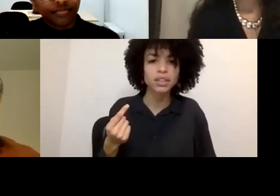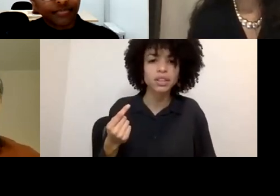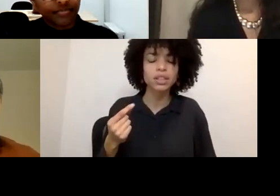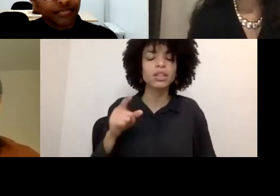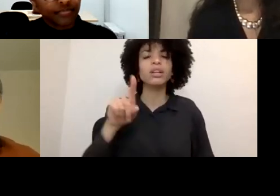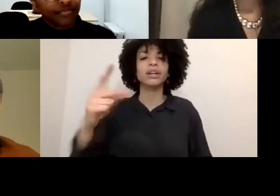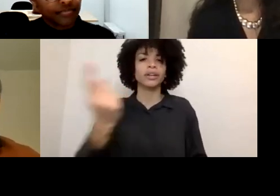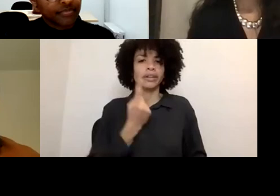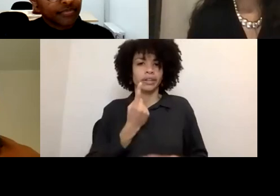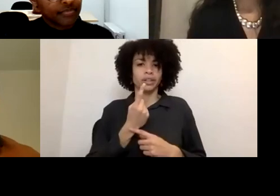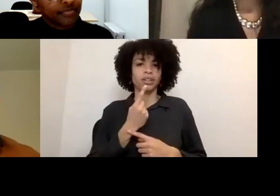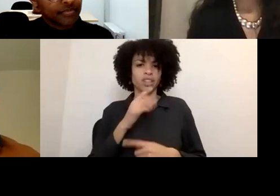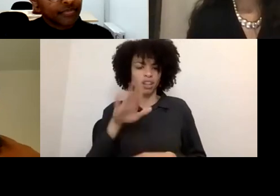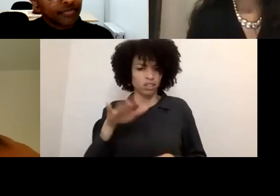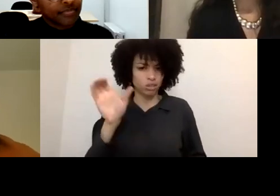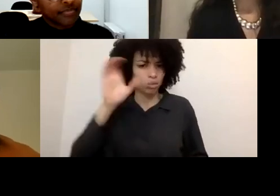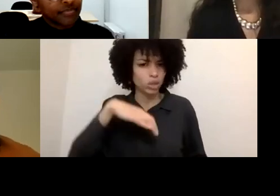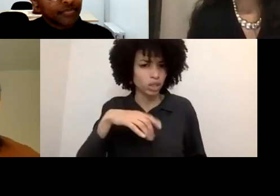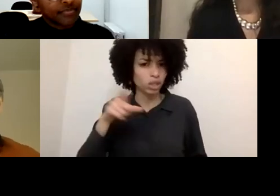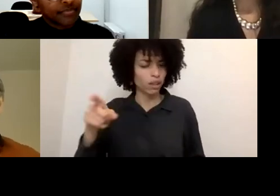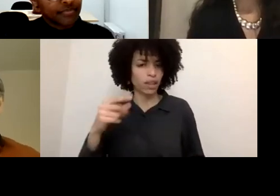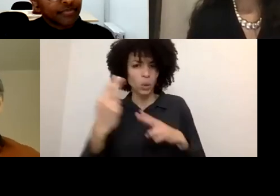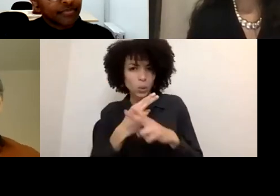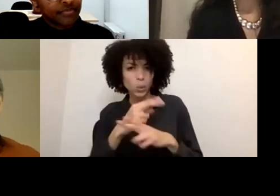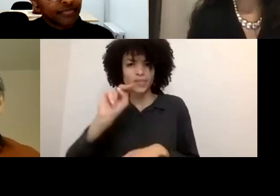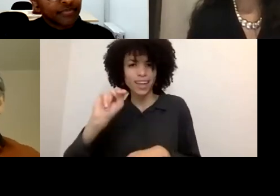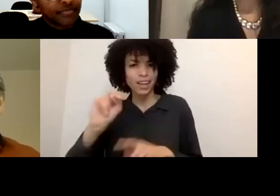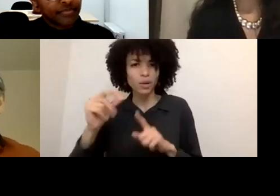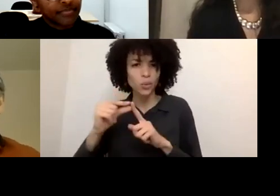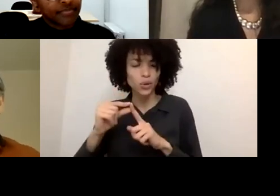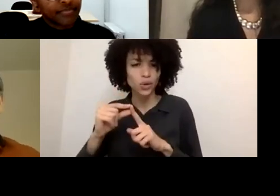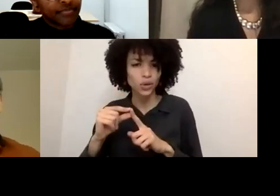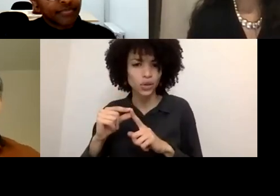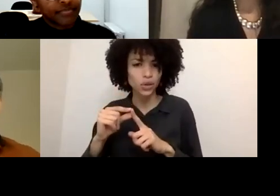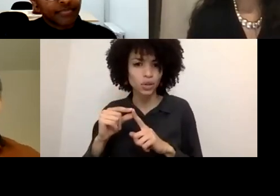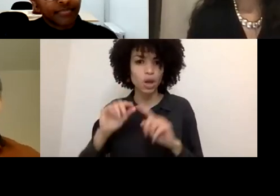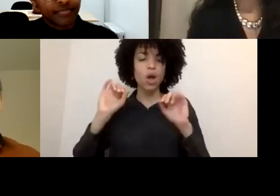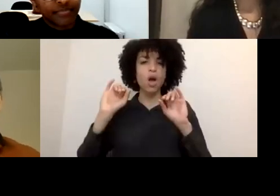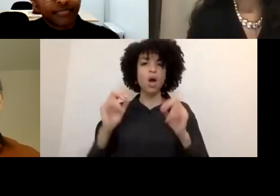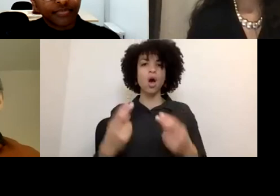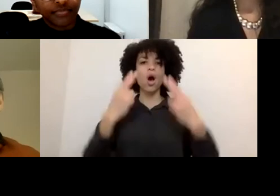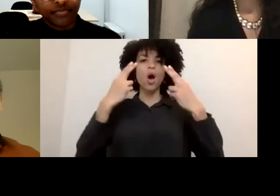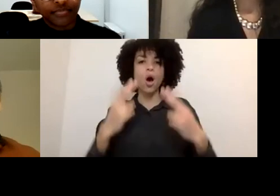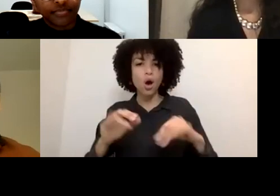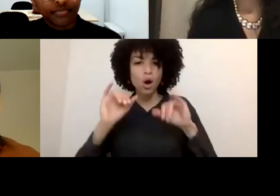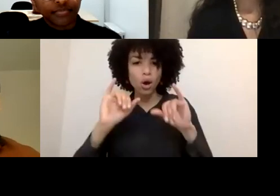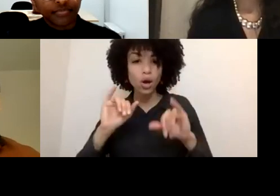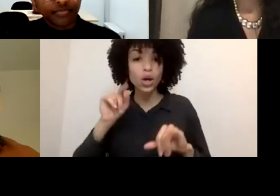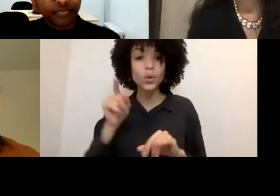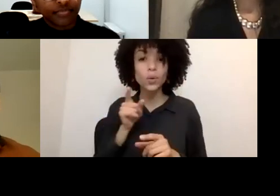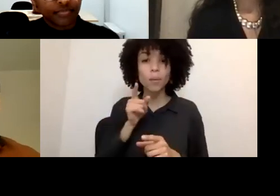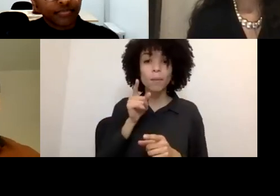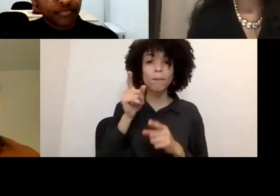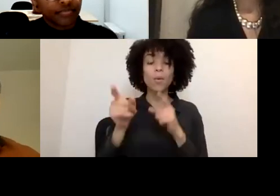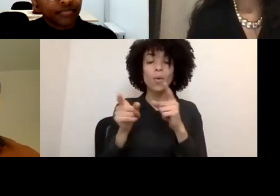me, and she said, "That's weird. She's talking about the N-word." I said, "Oh, that's because you are pointing to other things, saying